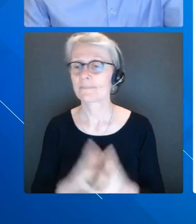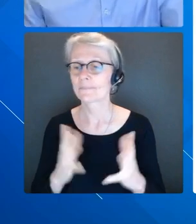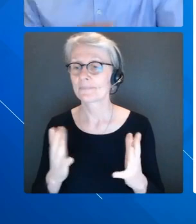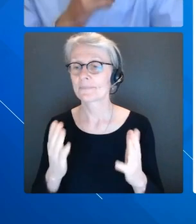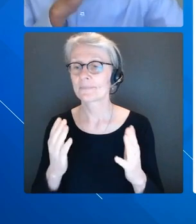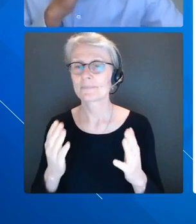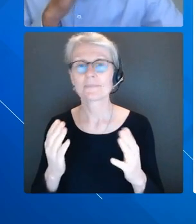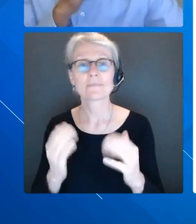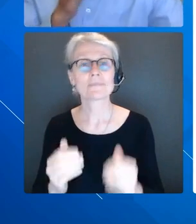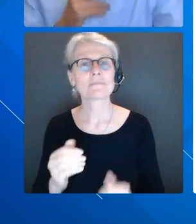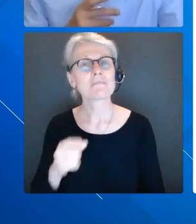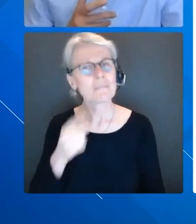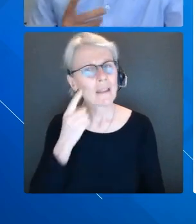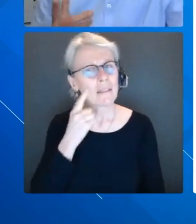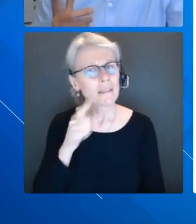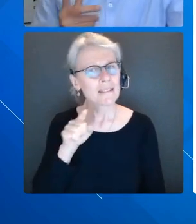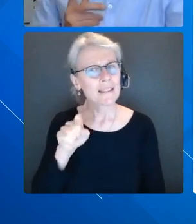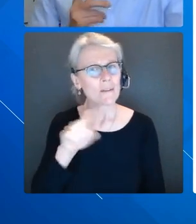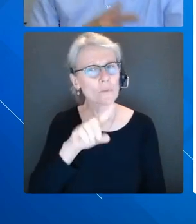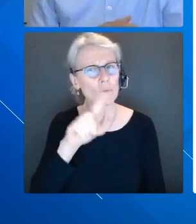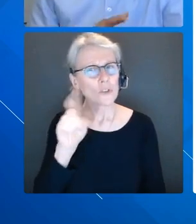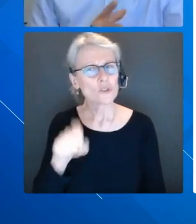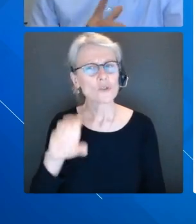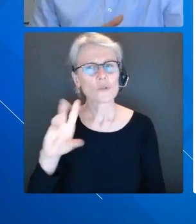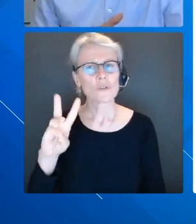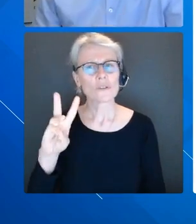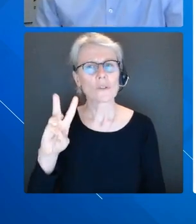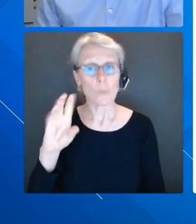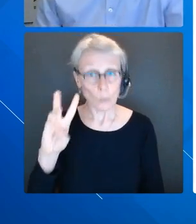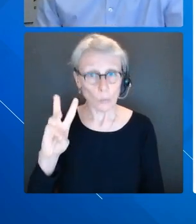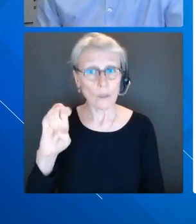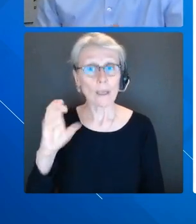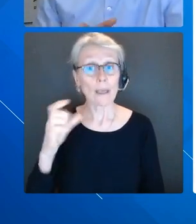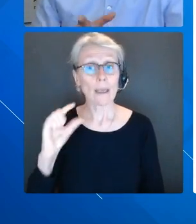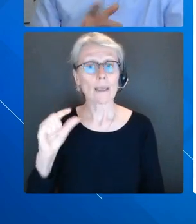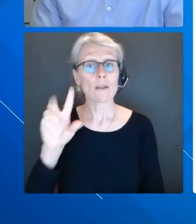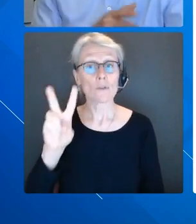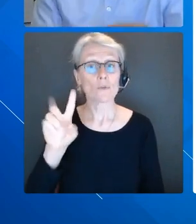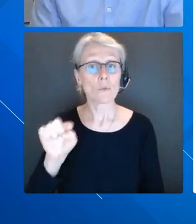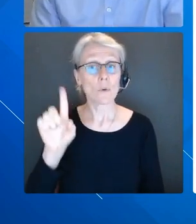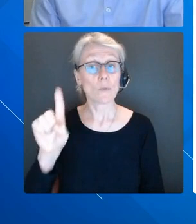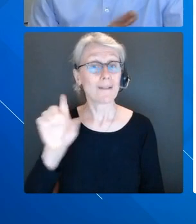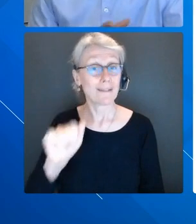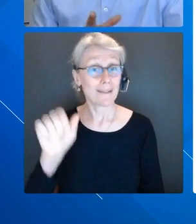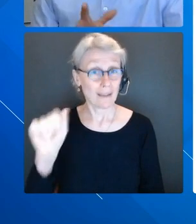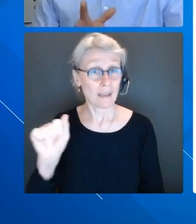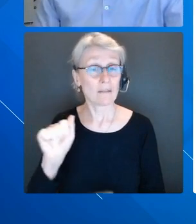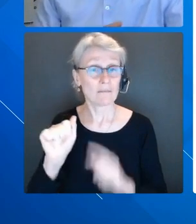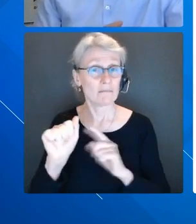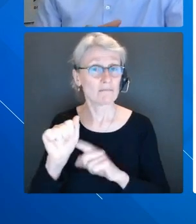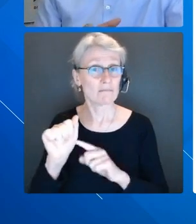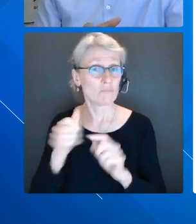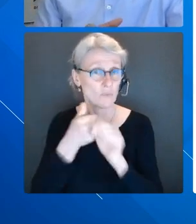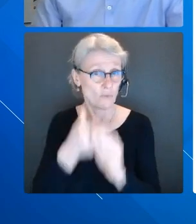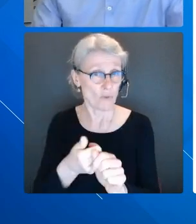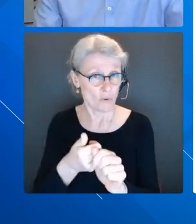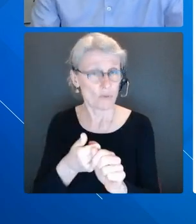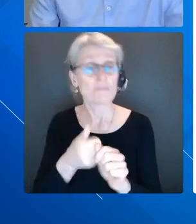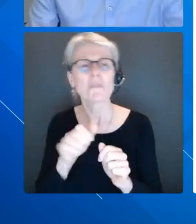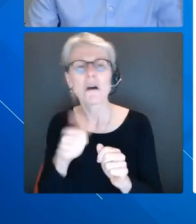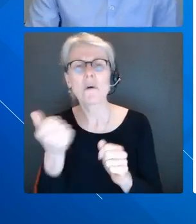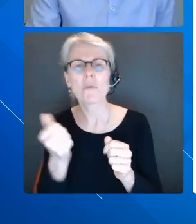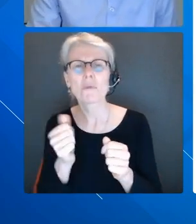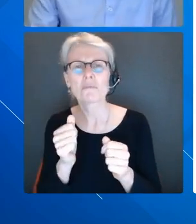I kind of covered this one, I think, a little bit, that we follow WCAG 2.1 AA. There are others.